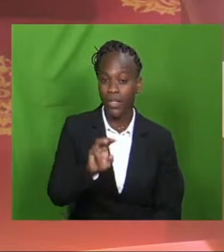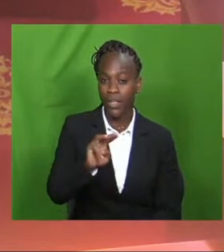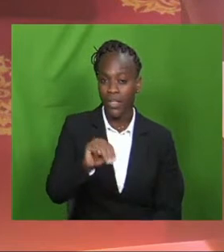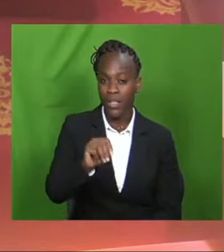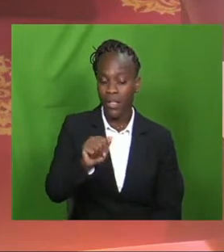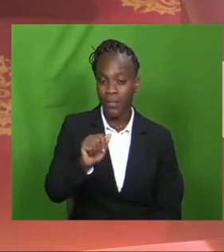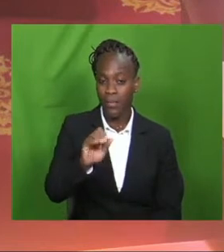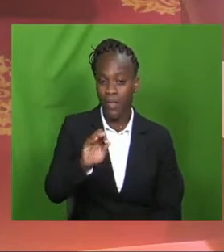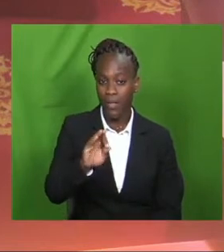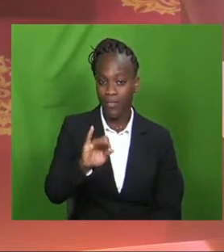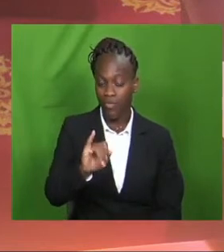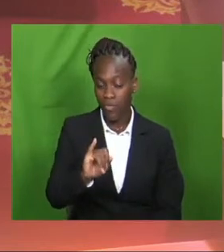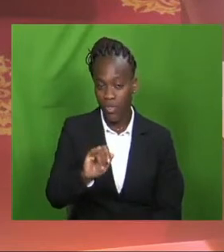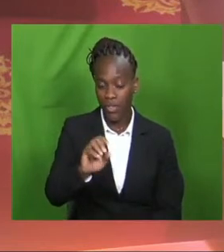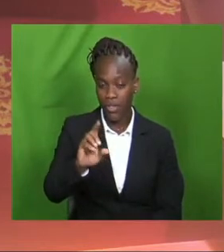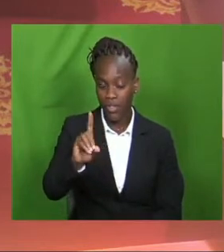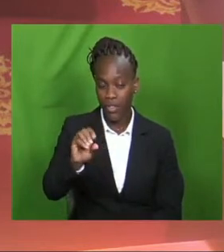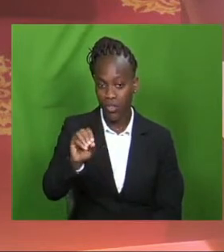Gogaji,